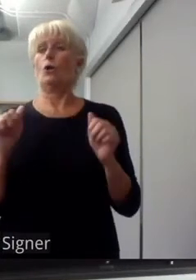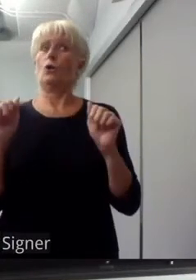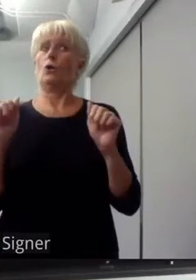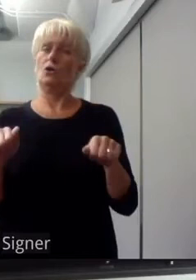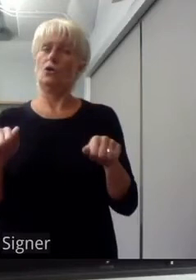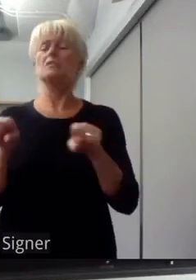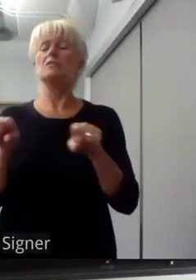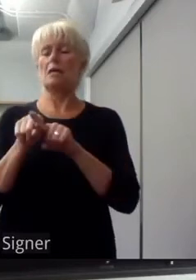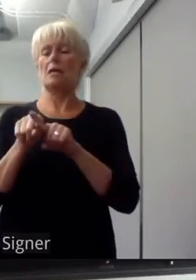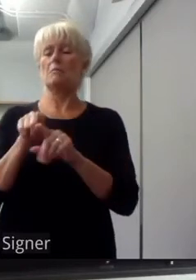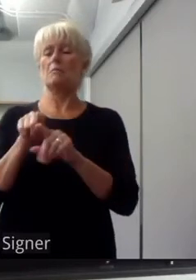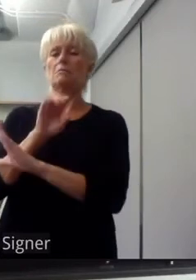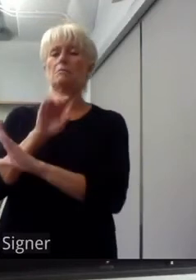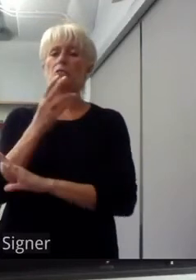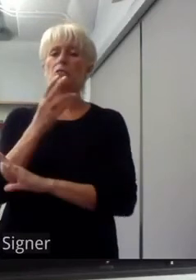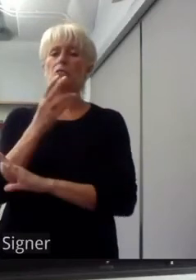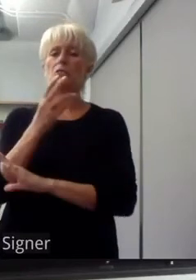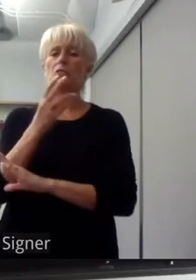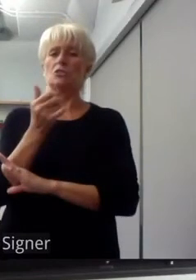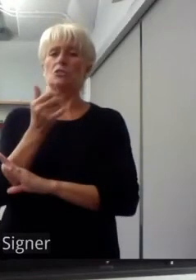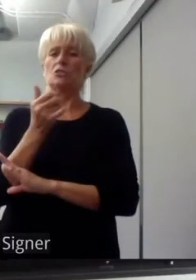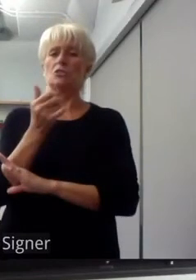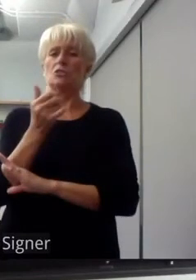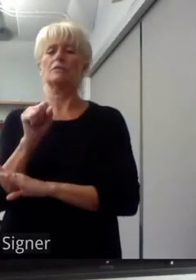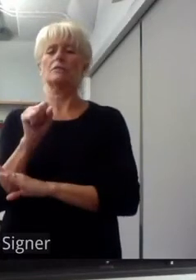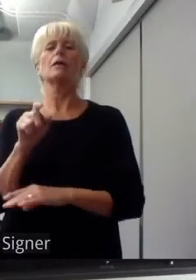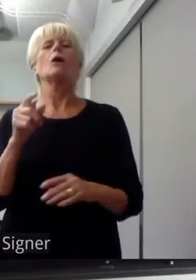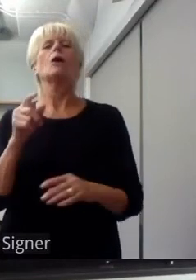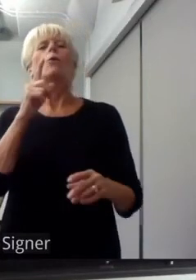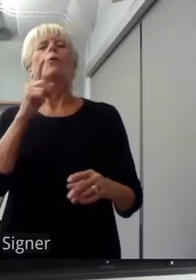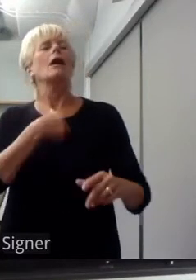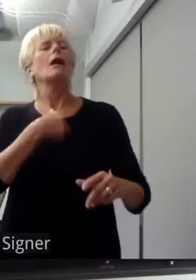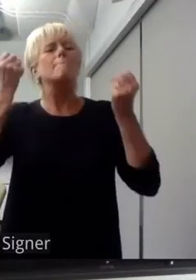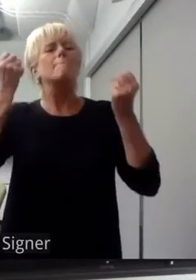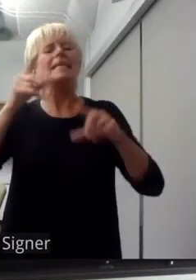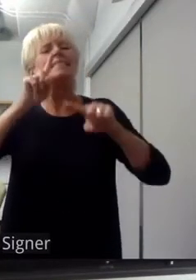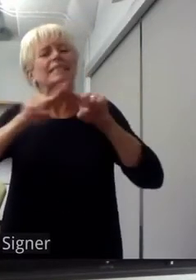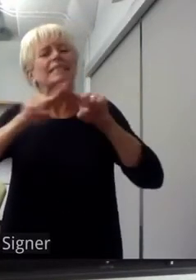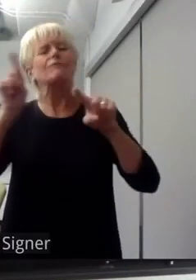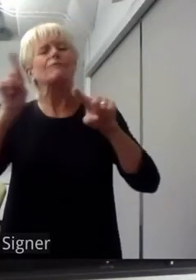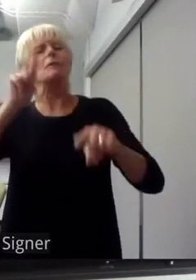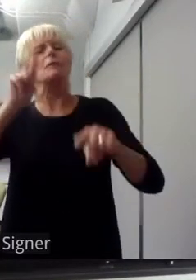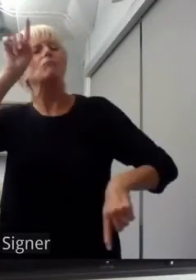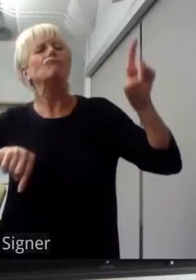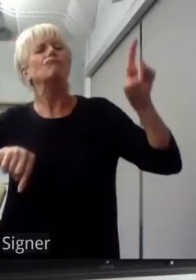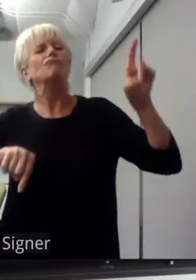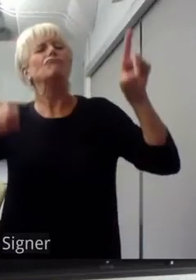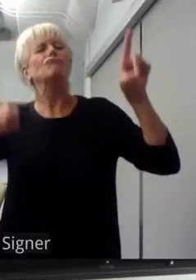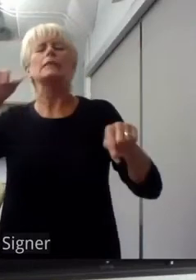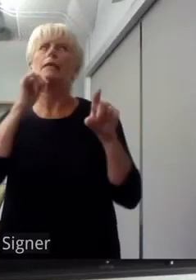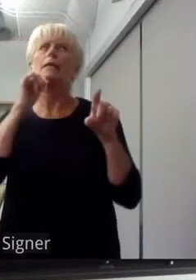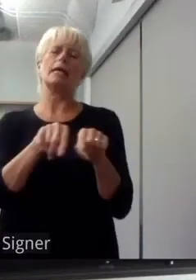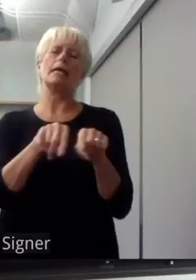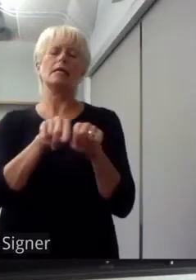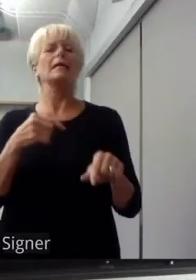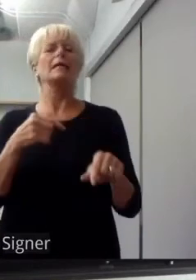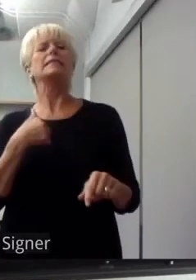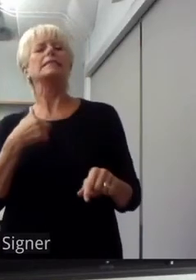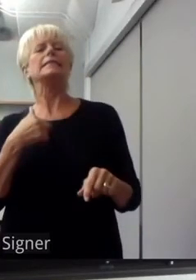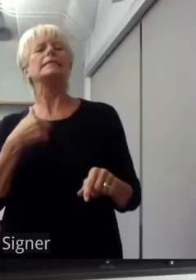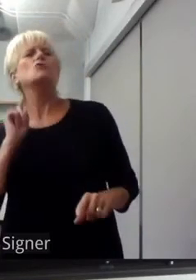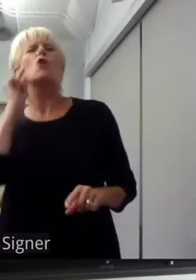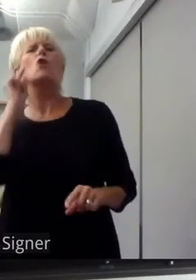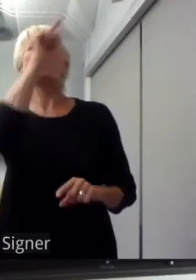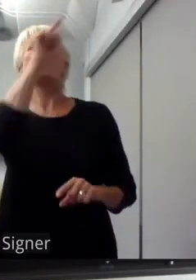hear from a very broad range of people. I especially reached out to different parts of the obligated sector,